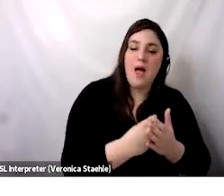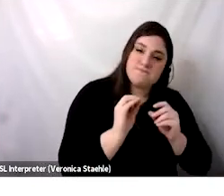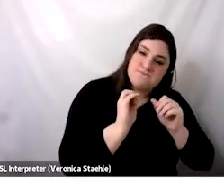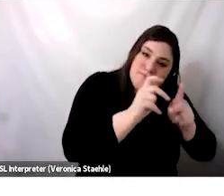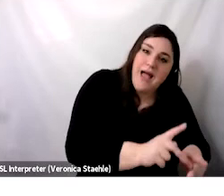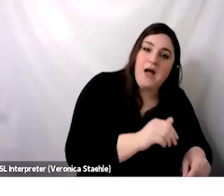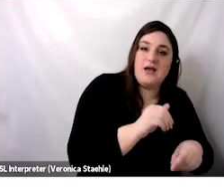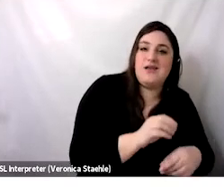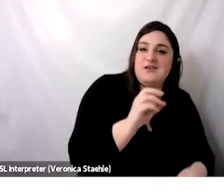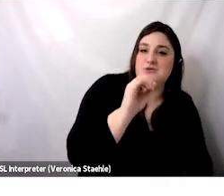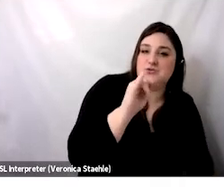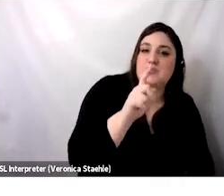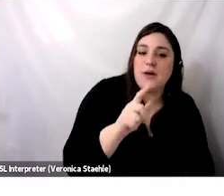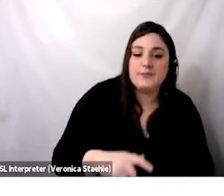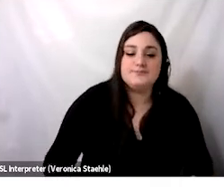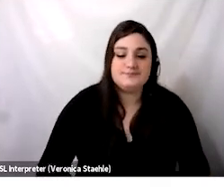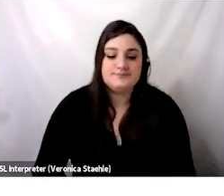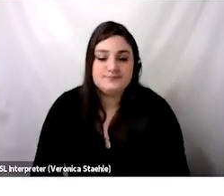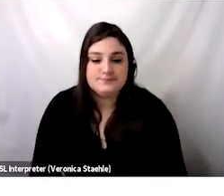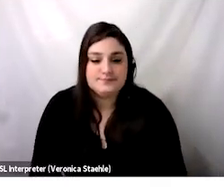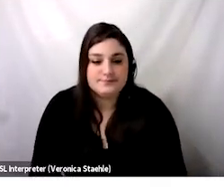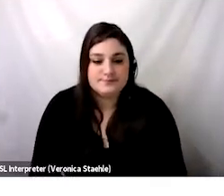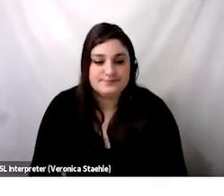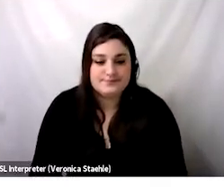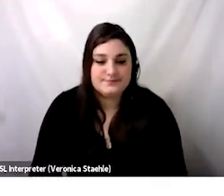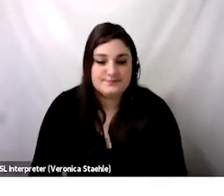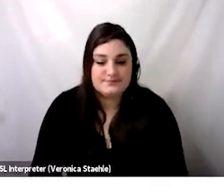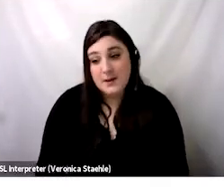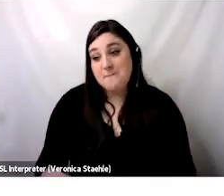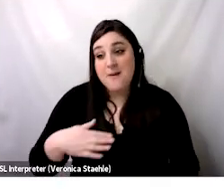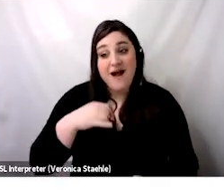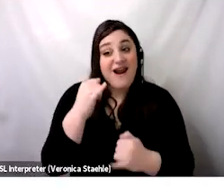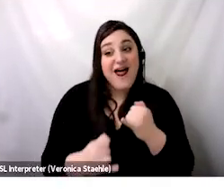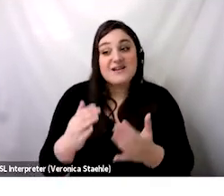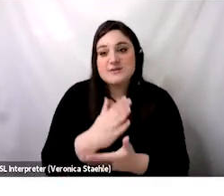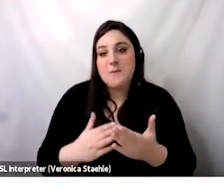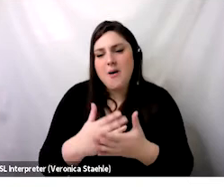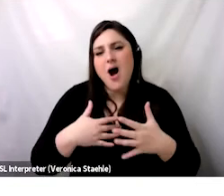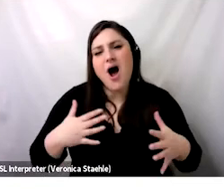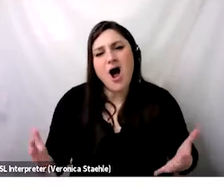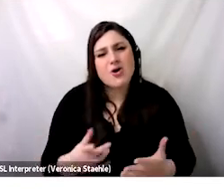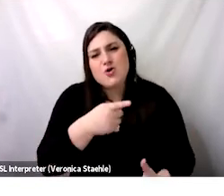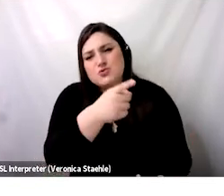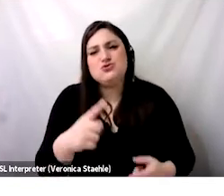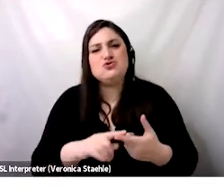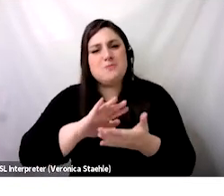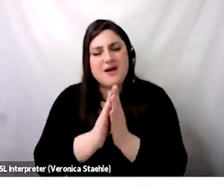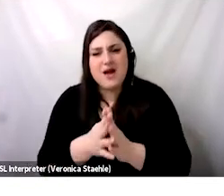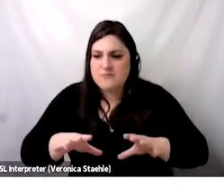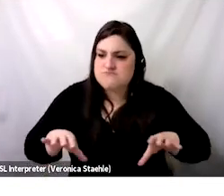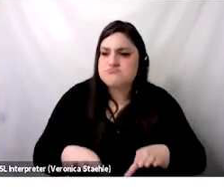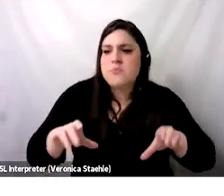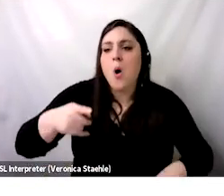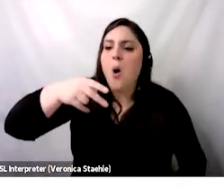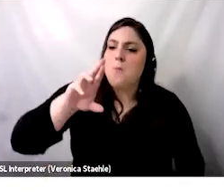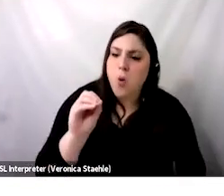but not least, I invite you all to be proactive instead of reactive. Don't wait for